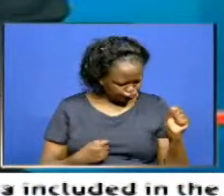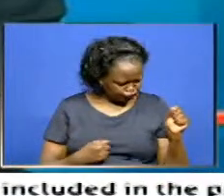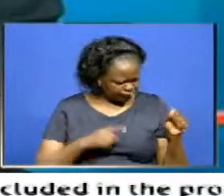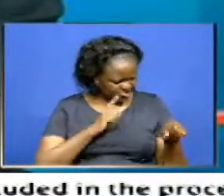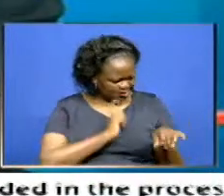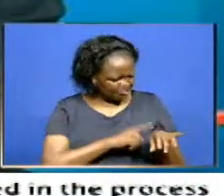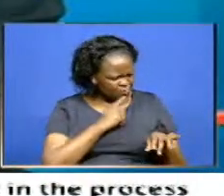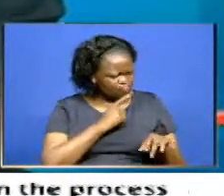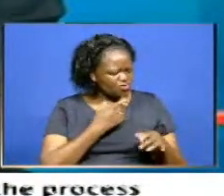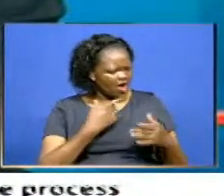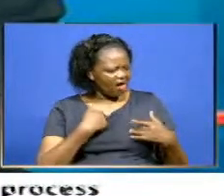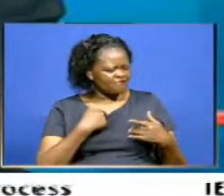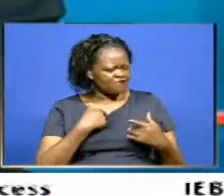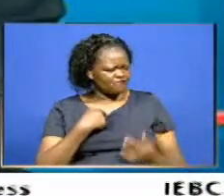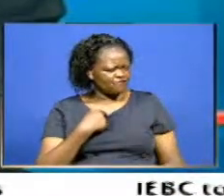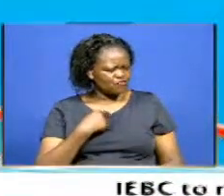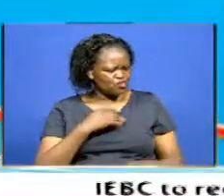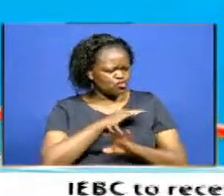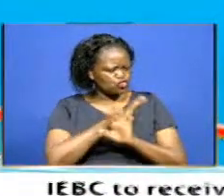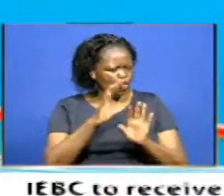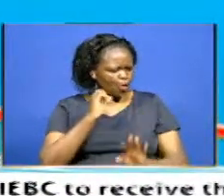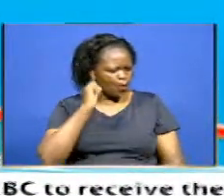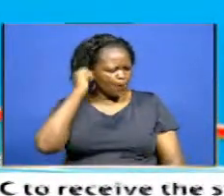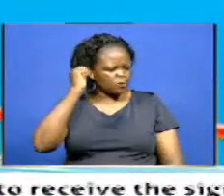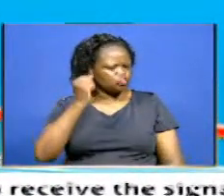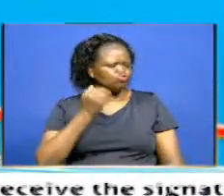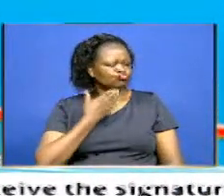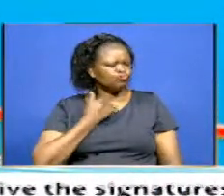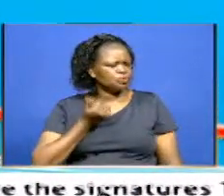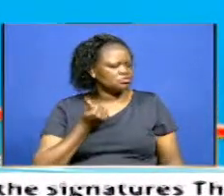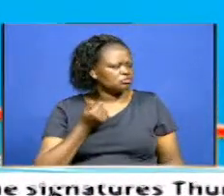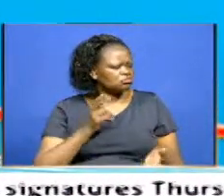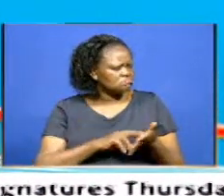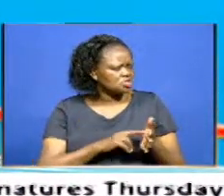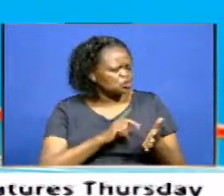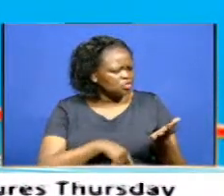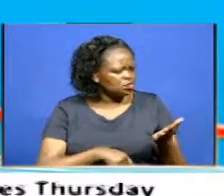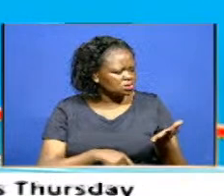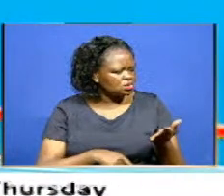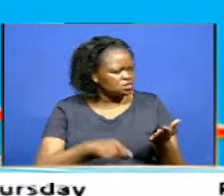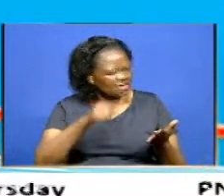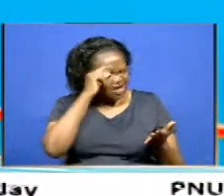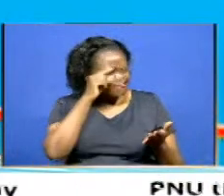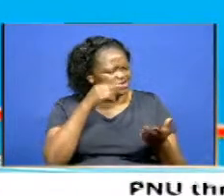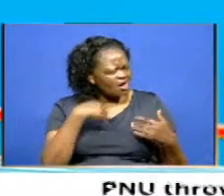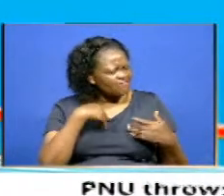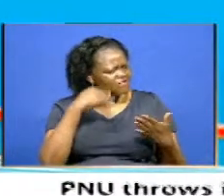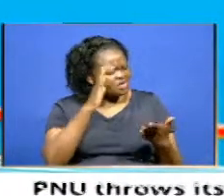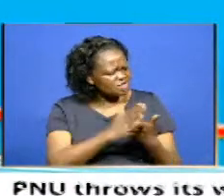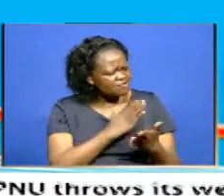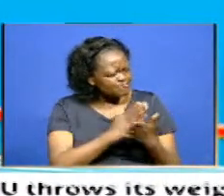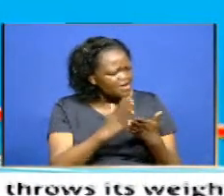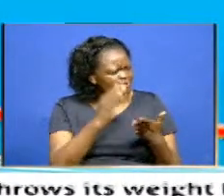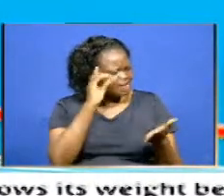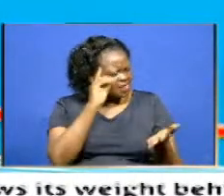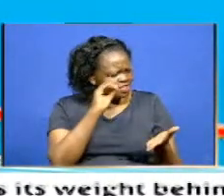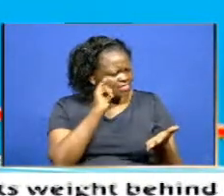will, and bearing in mind that the government has created a whole department that looks